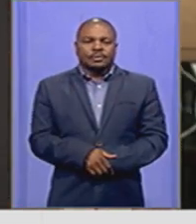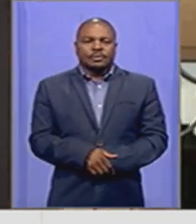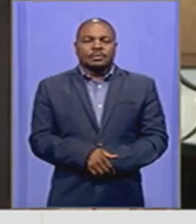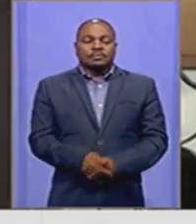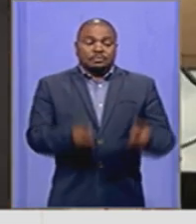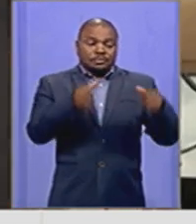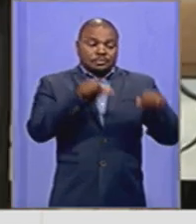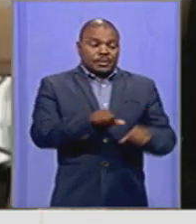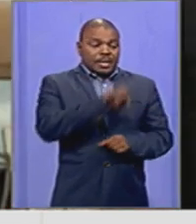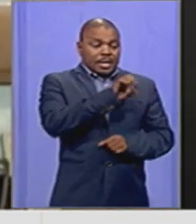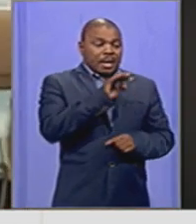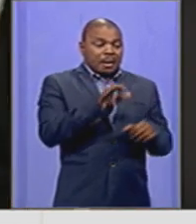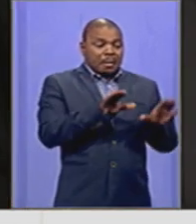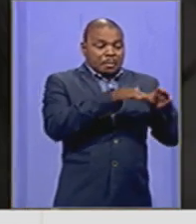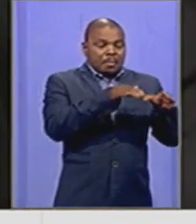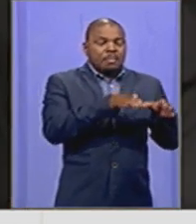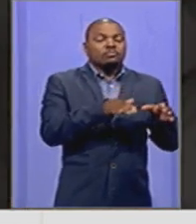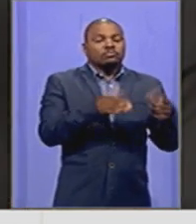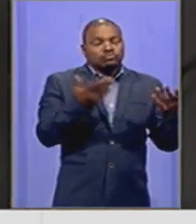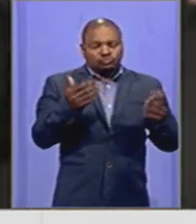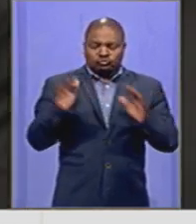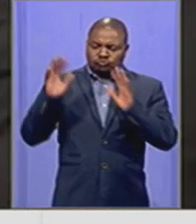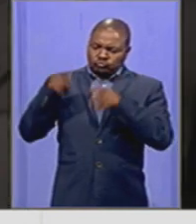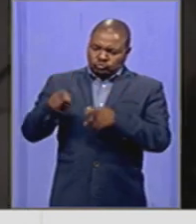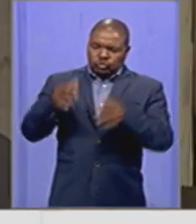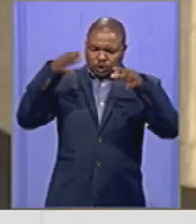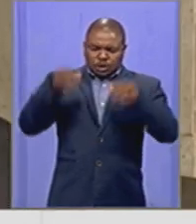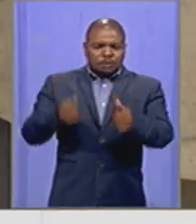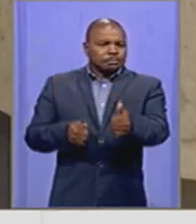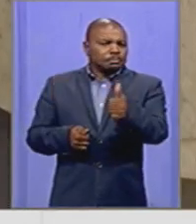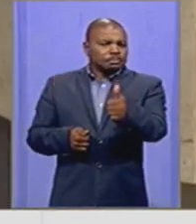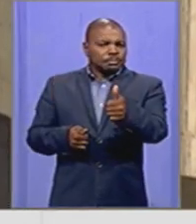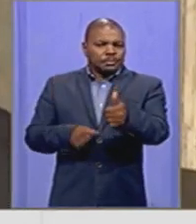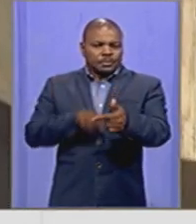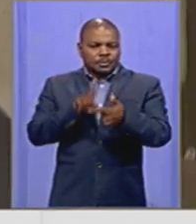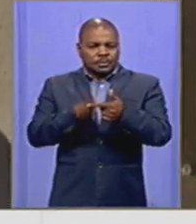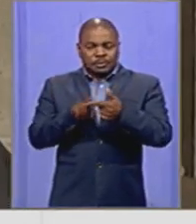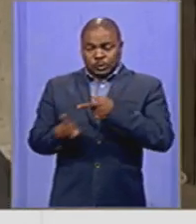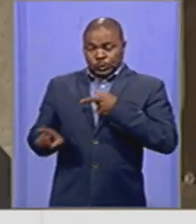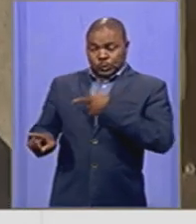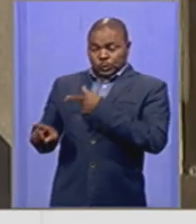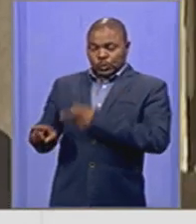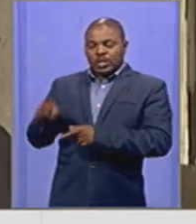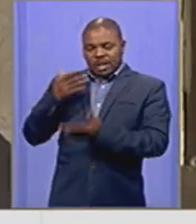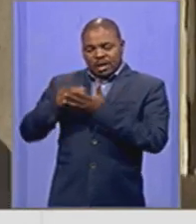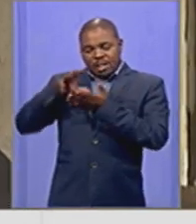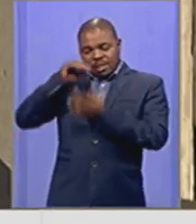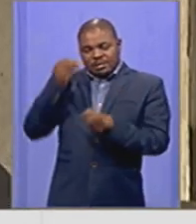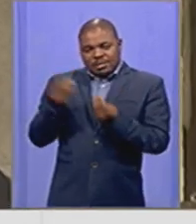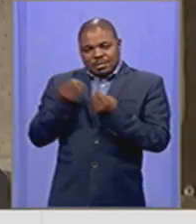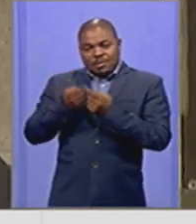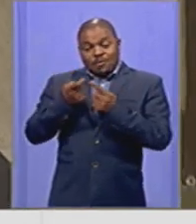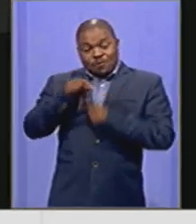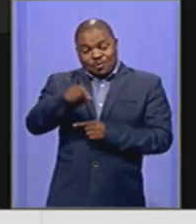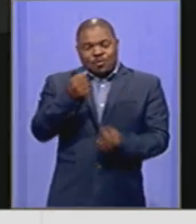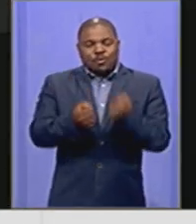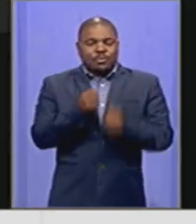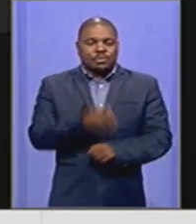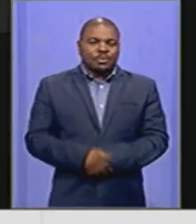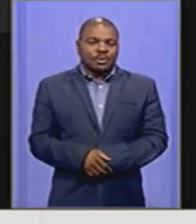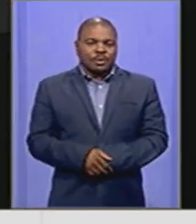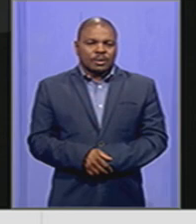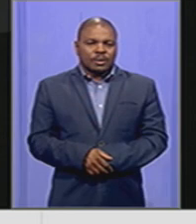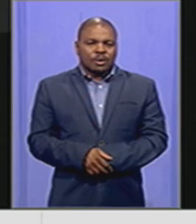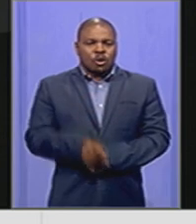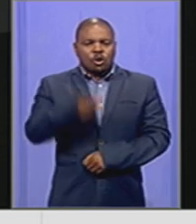Khabagare lekoko la EFF le ne seditse katlholo e pula ka gore Kunene o tla ithuta sengwe go tswa mo go yona. These comments